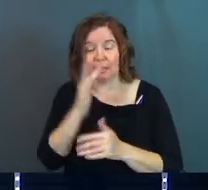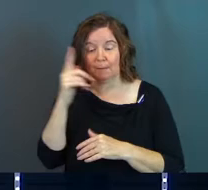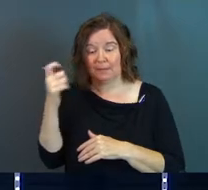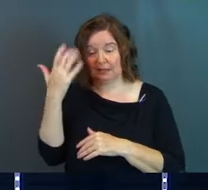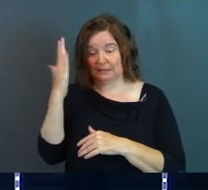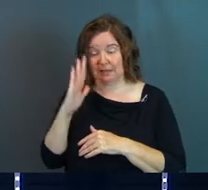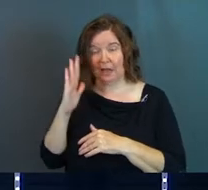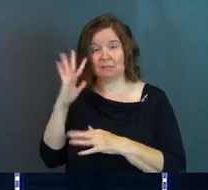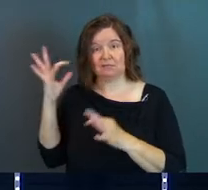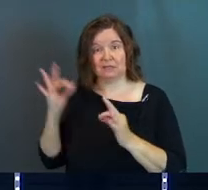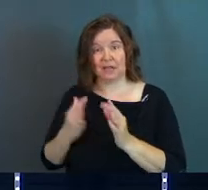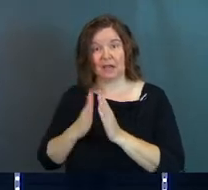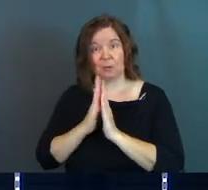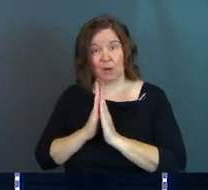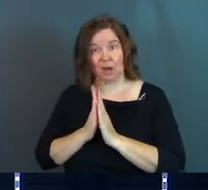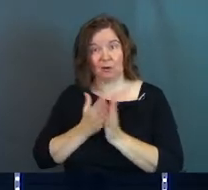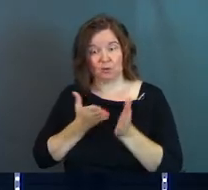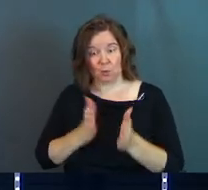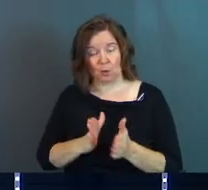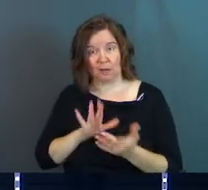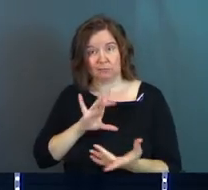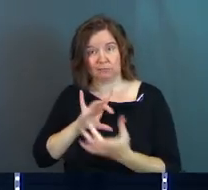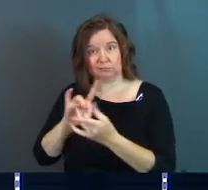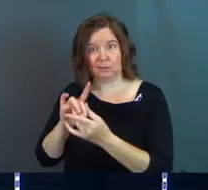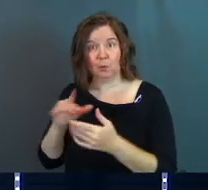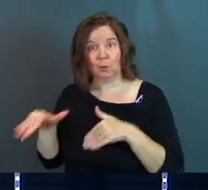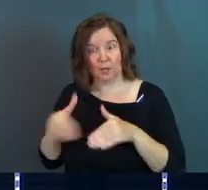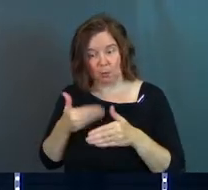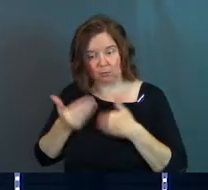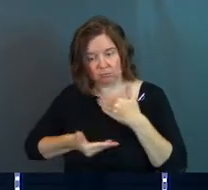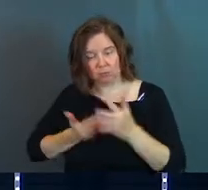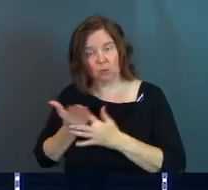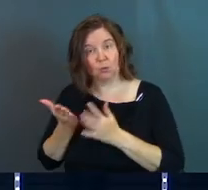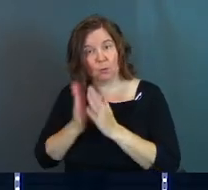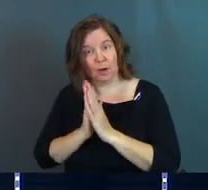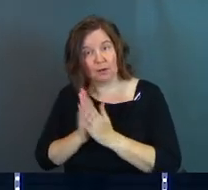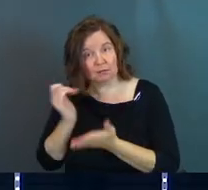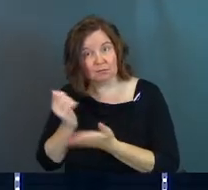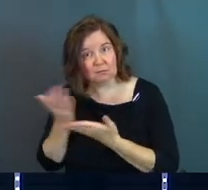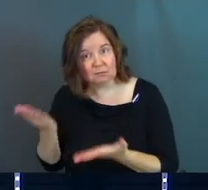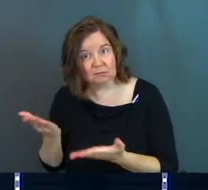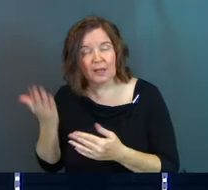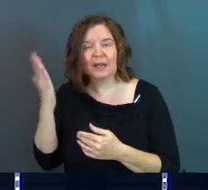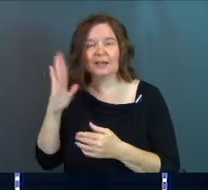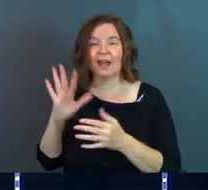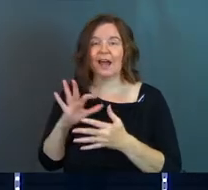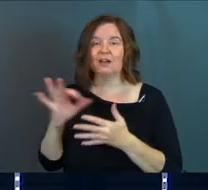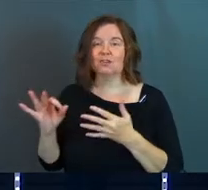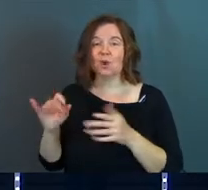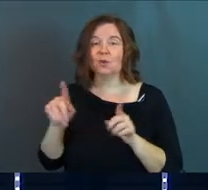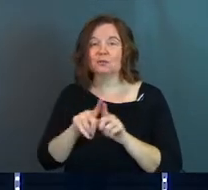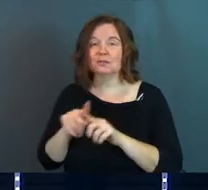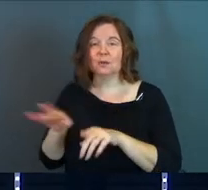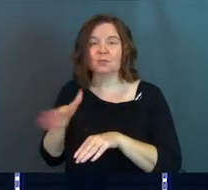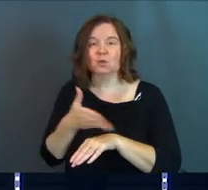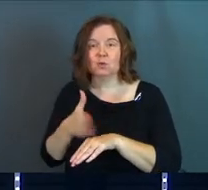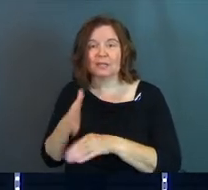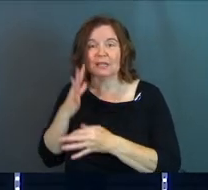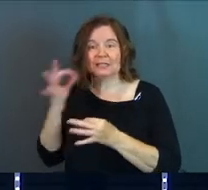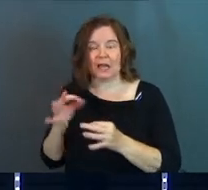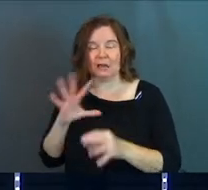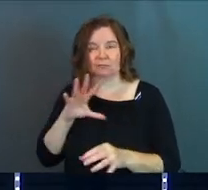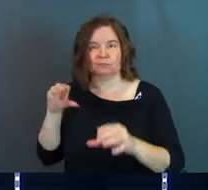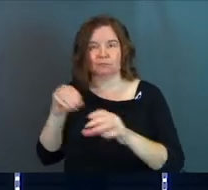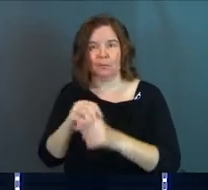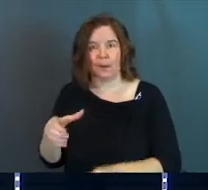because God chose prayer, we walk in prayer. Amen? And God chose music and decided to put